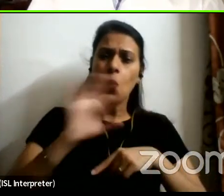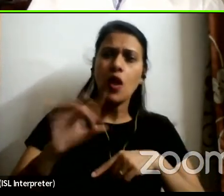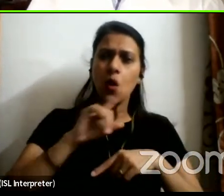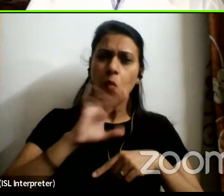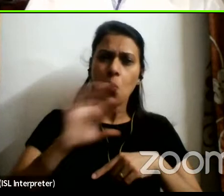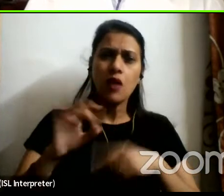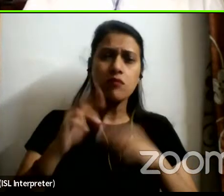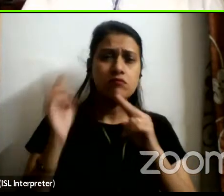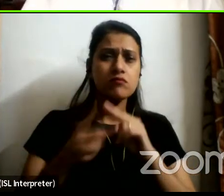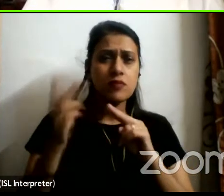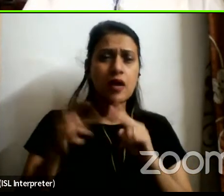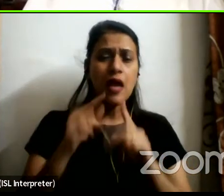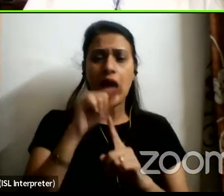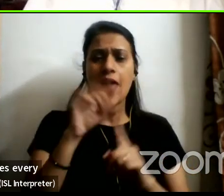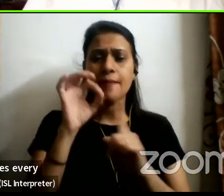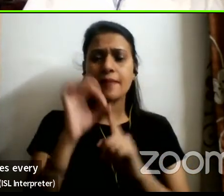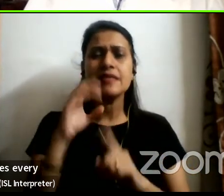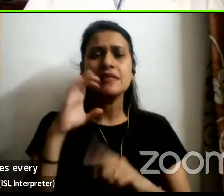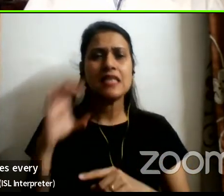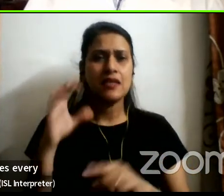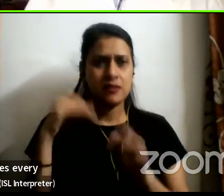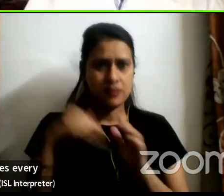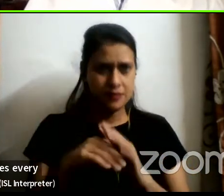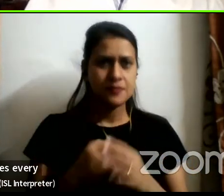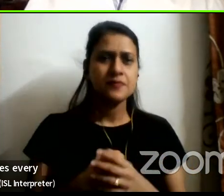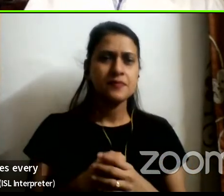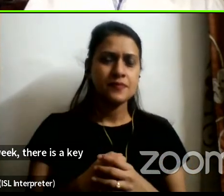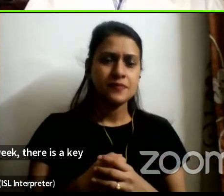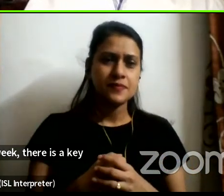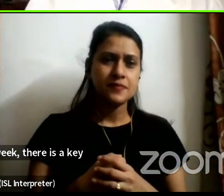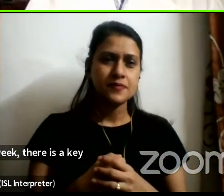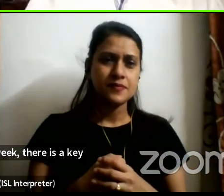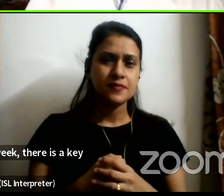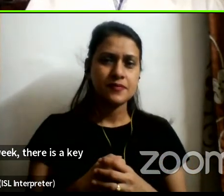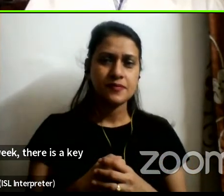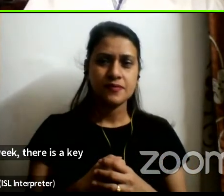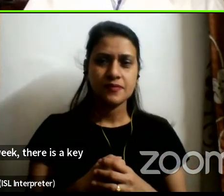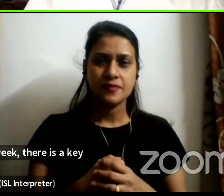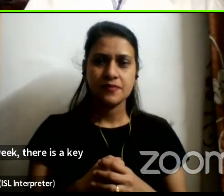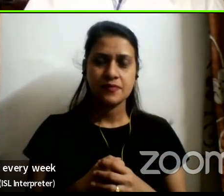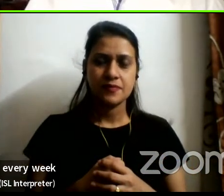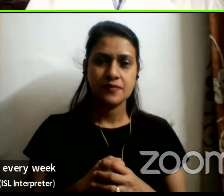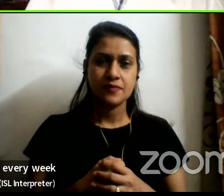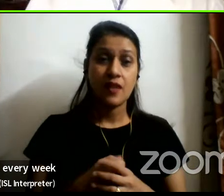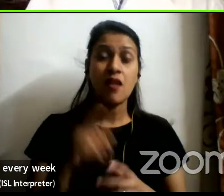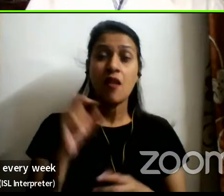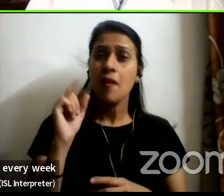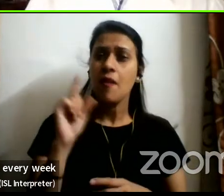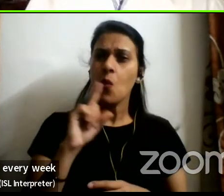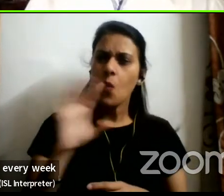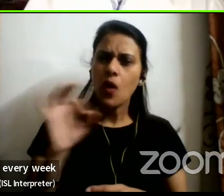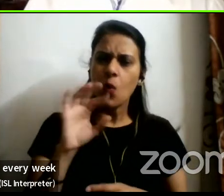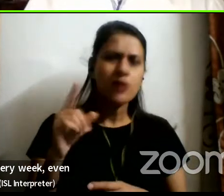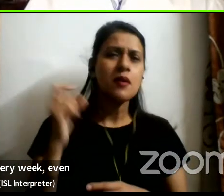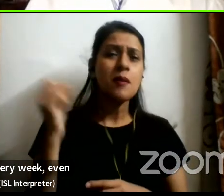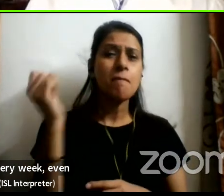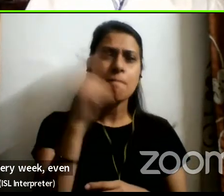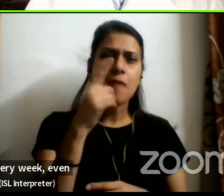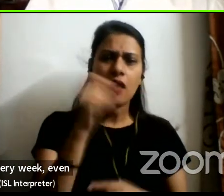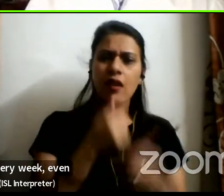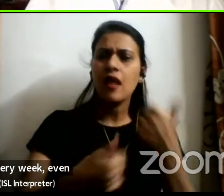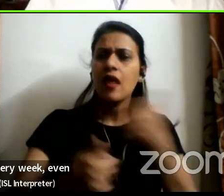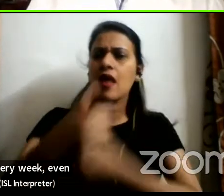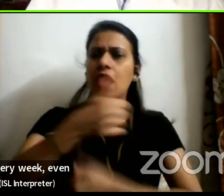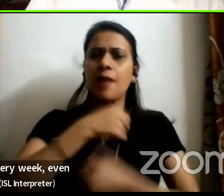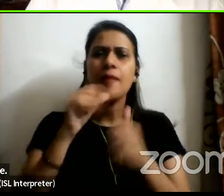under IBC. But there isn't really, I mean, if not every week, even in months, you don't see a Competition Act appeal